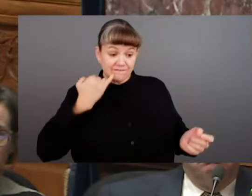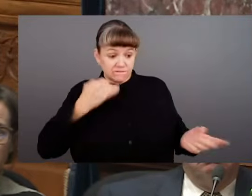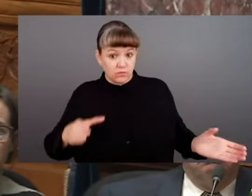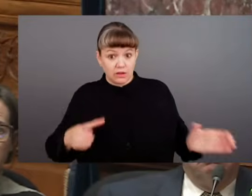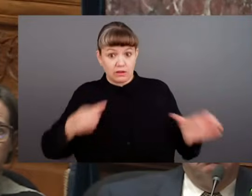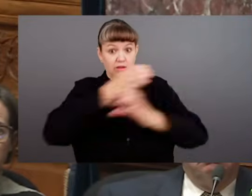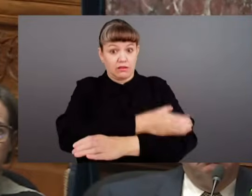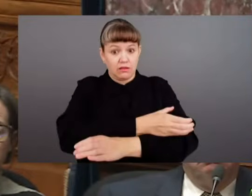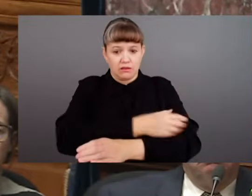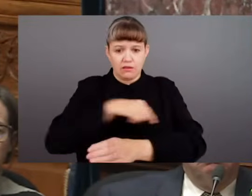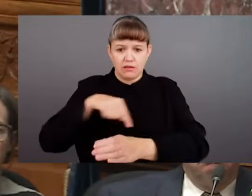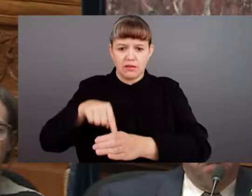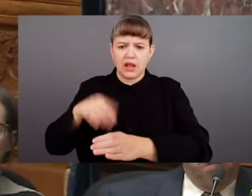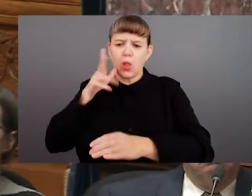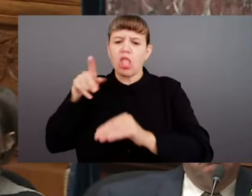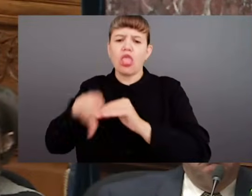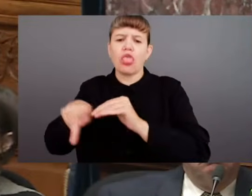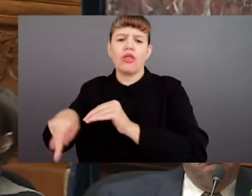a staggering